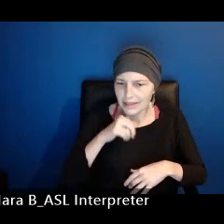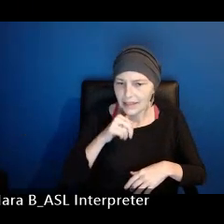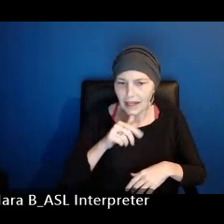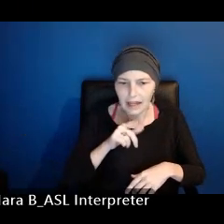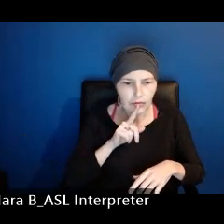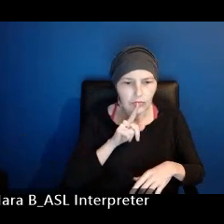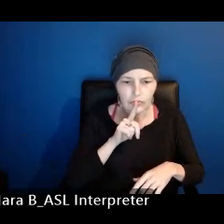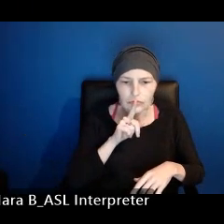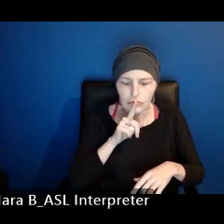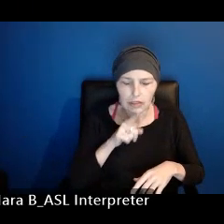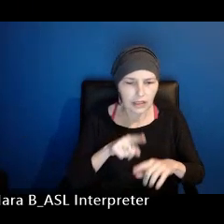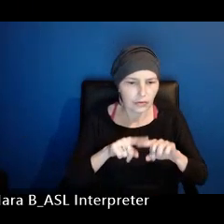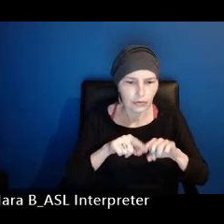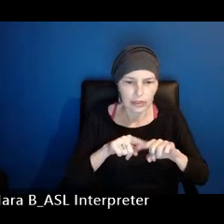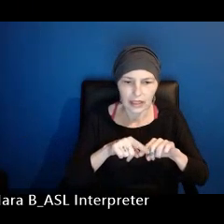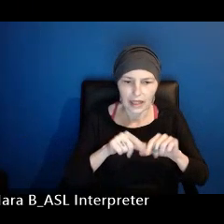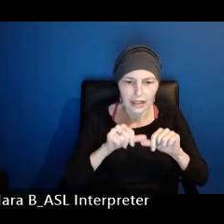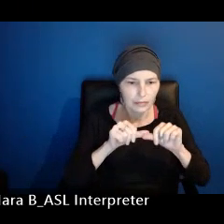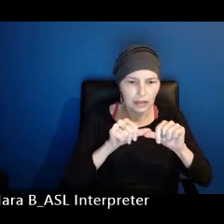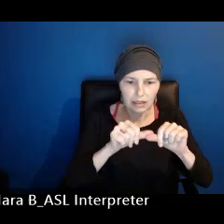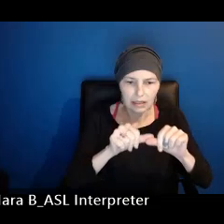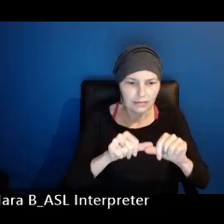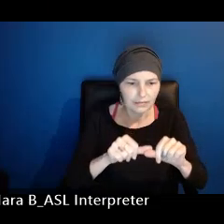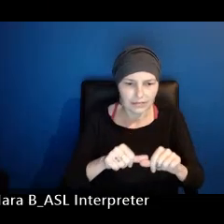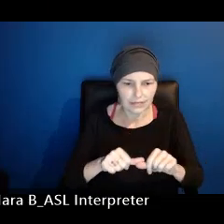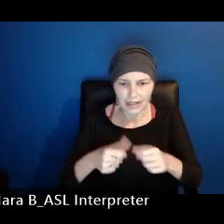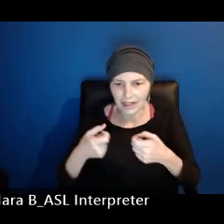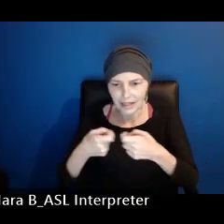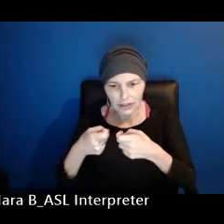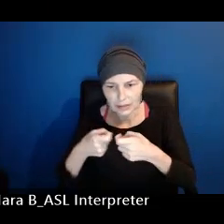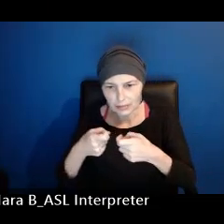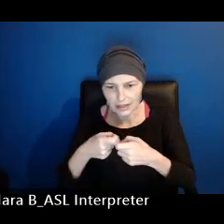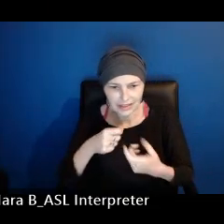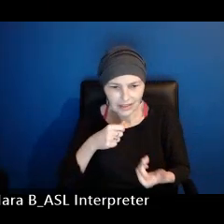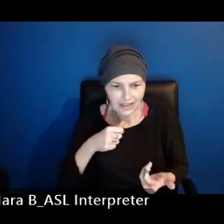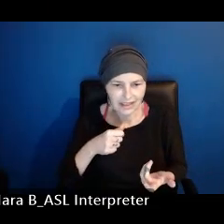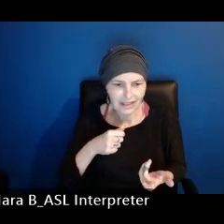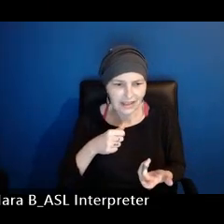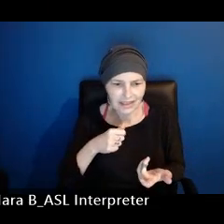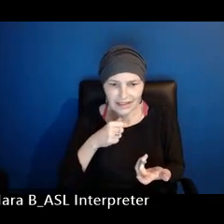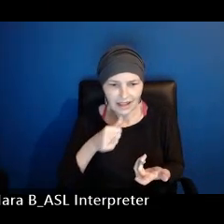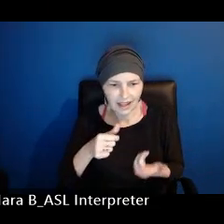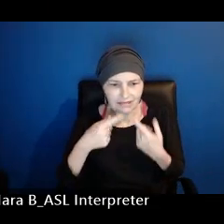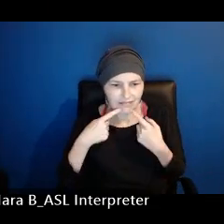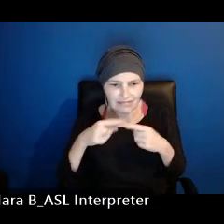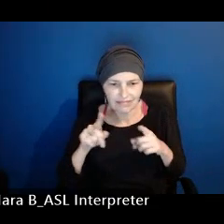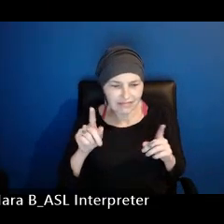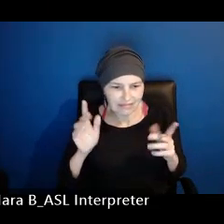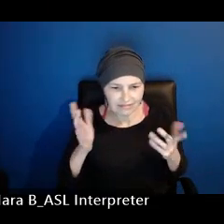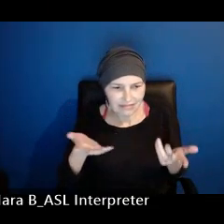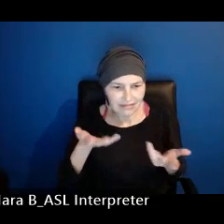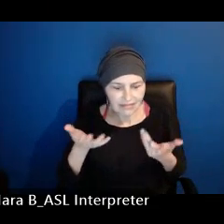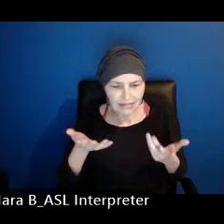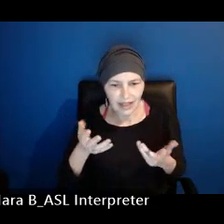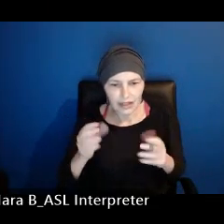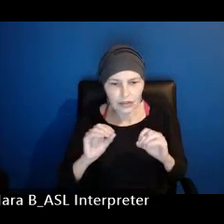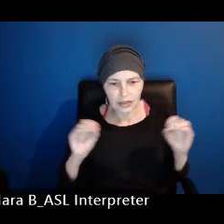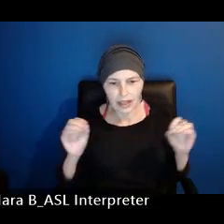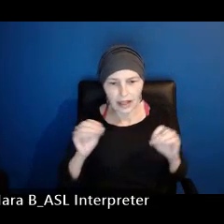electricity is completely unreliable. It's not feasible. It's never a good idea to have only